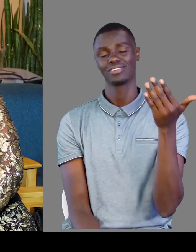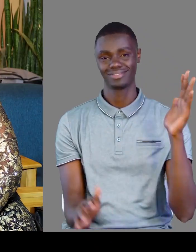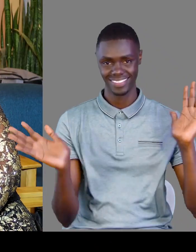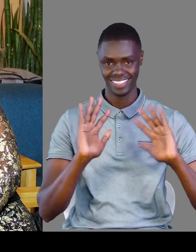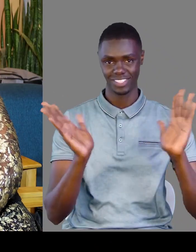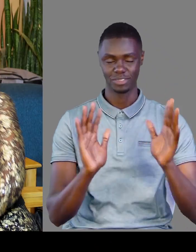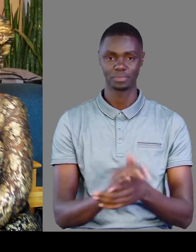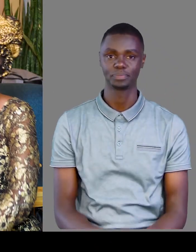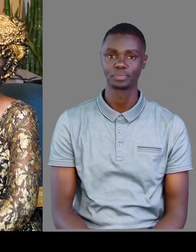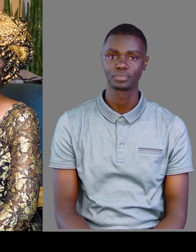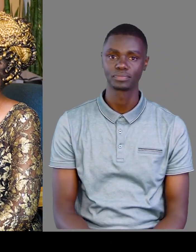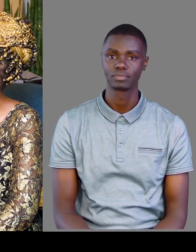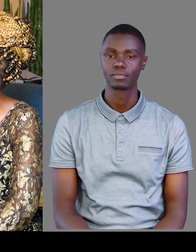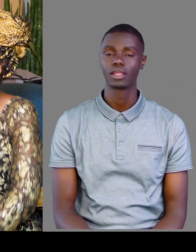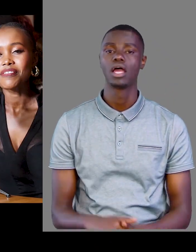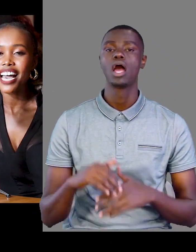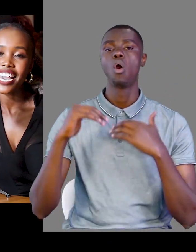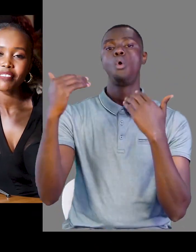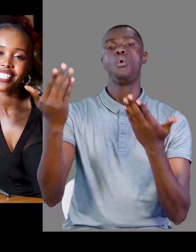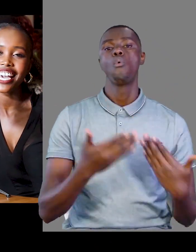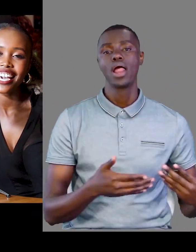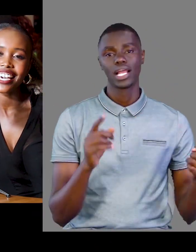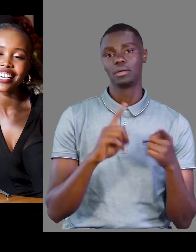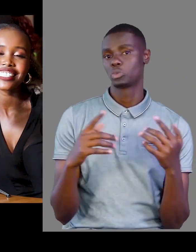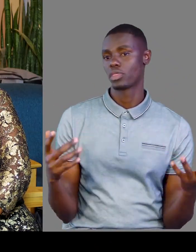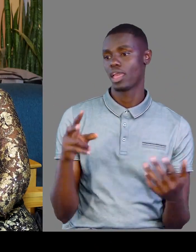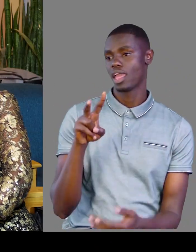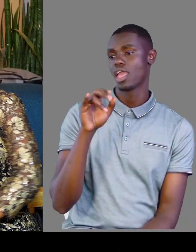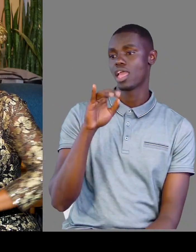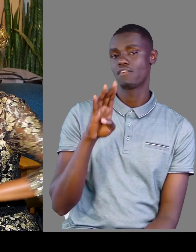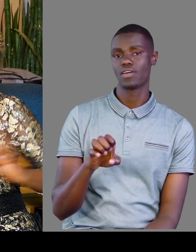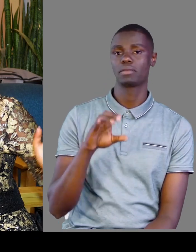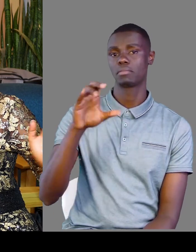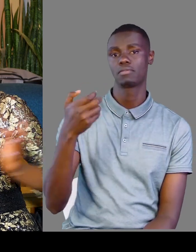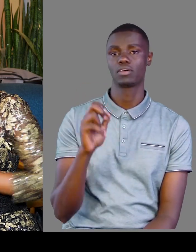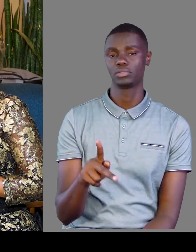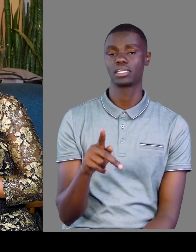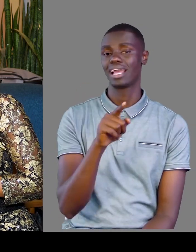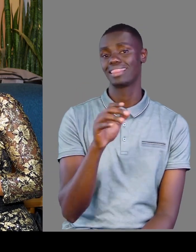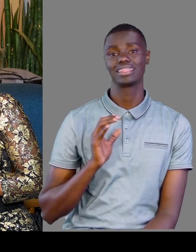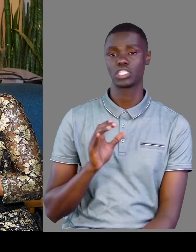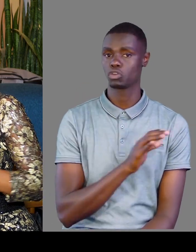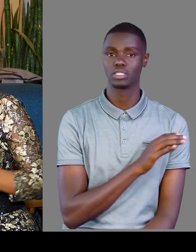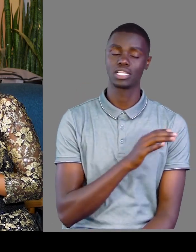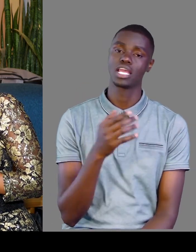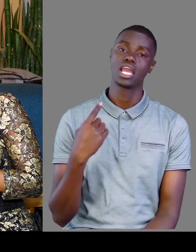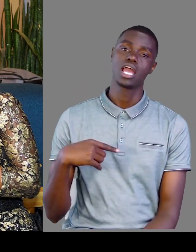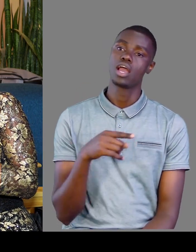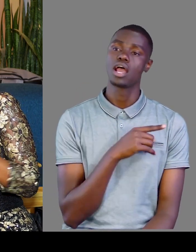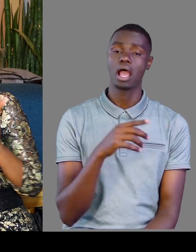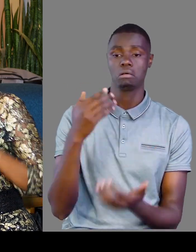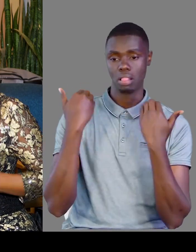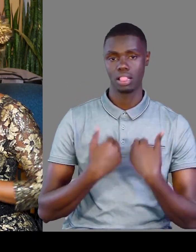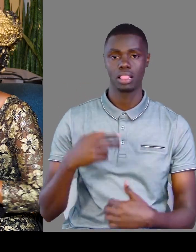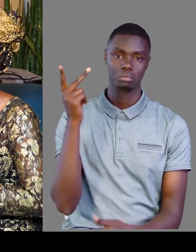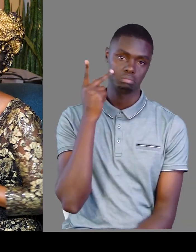you. What's up, vibes? Welcome to the Vibe check. hanging out to this committee where you get to find Candy K, Simply